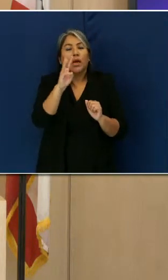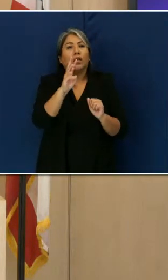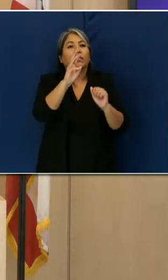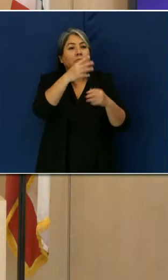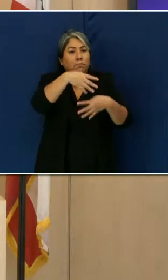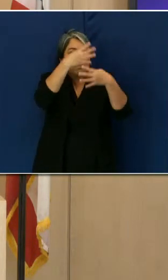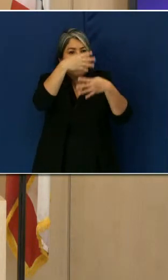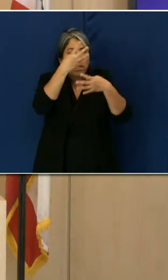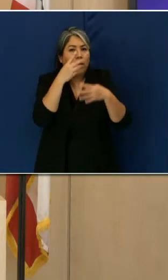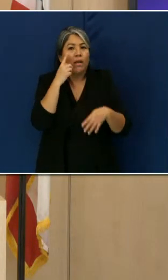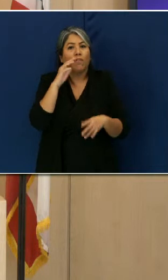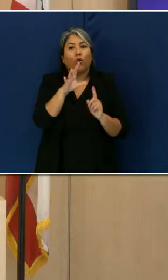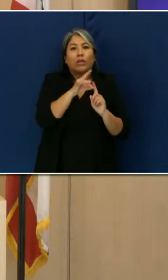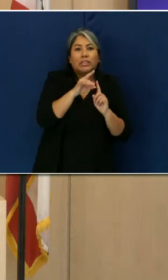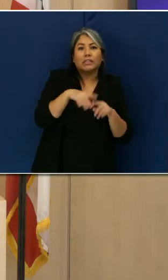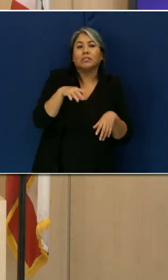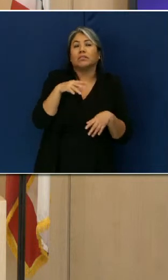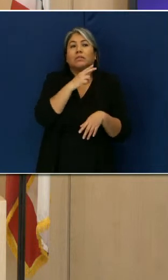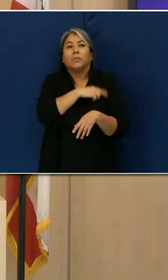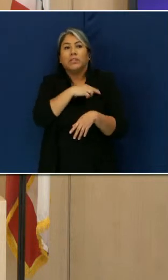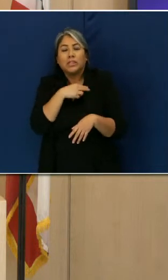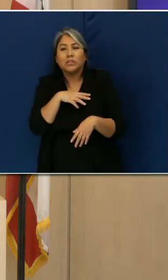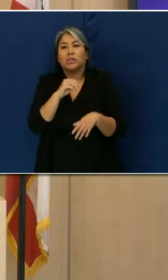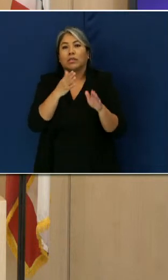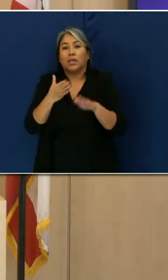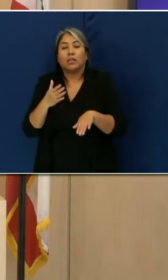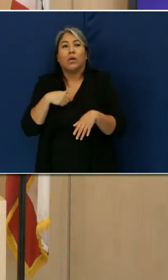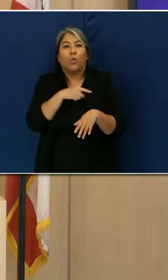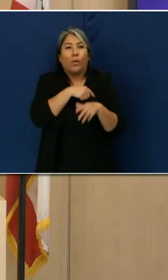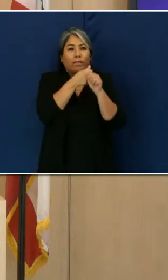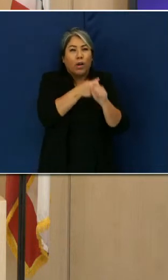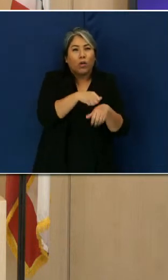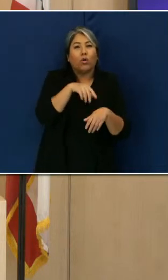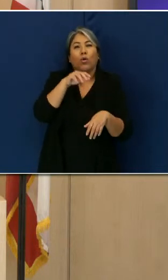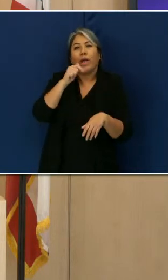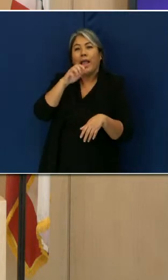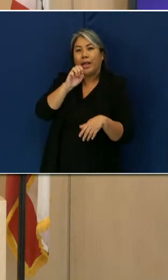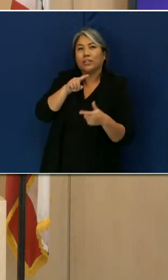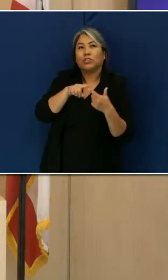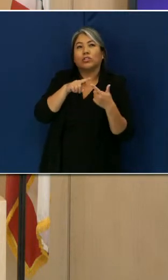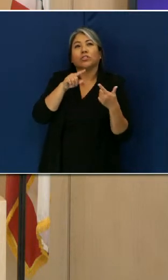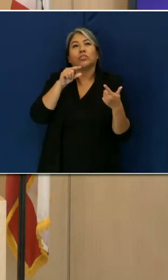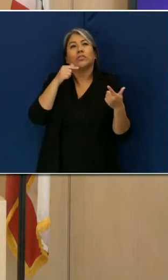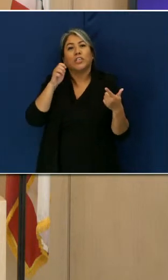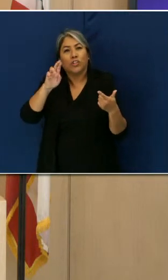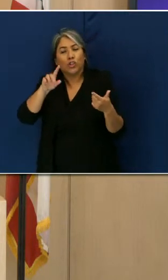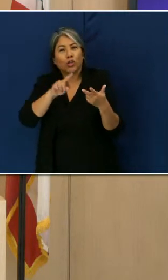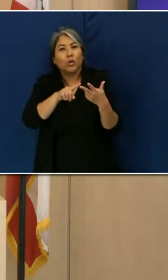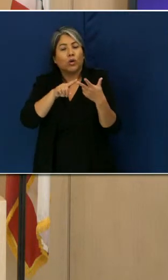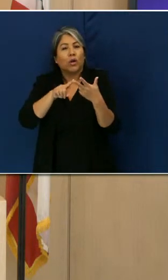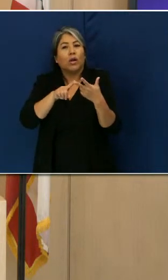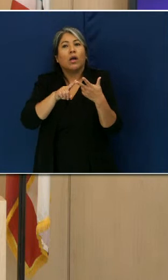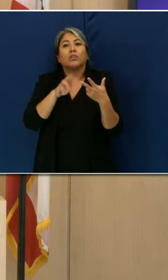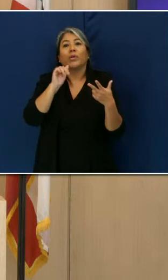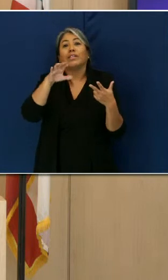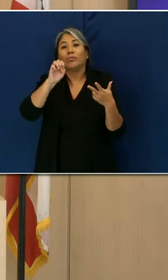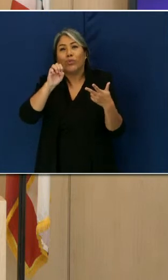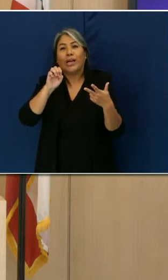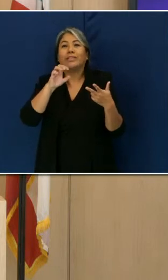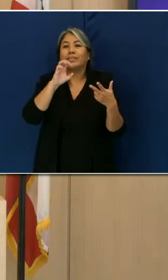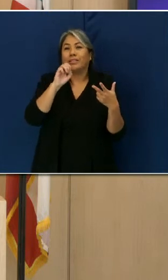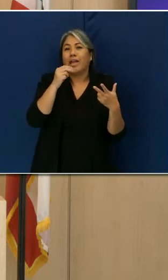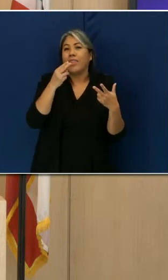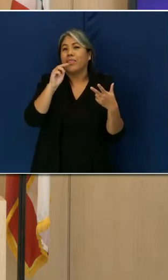deaths, we do the ages. We do age, gender, as well as the race and